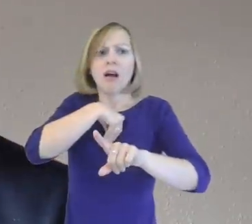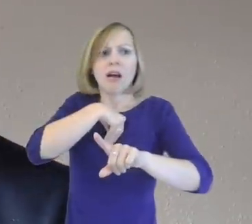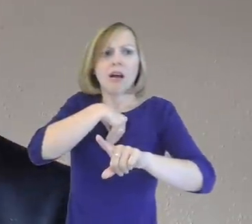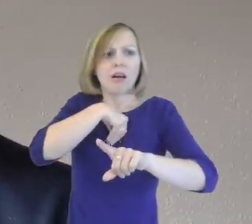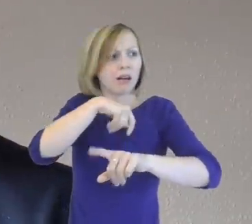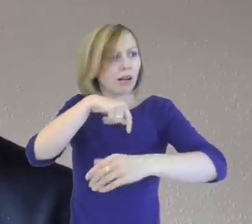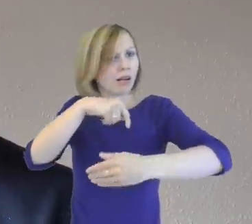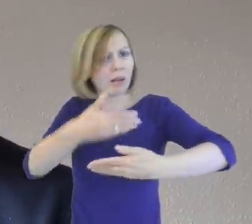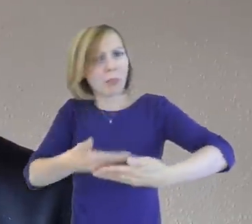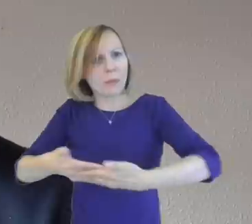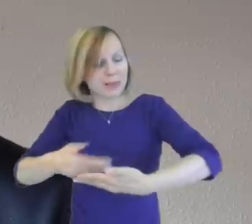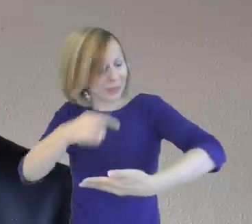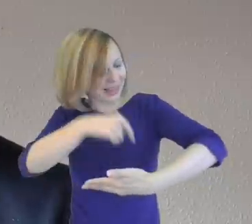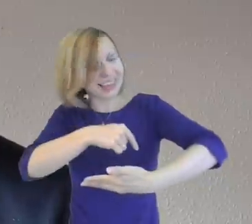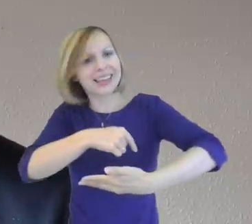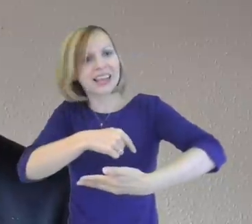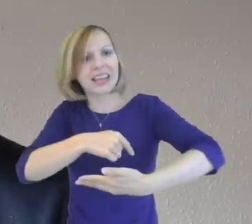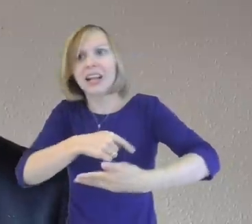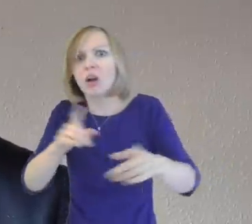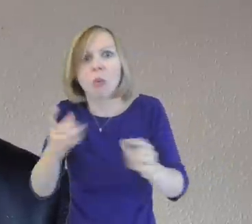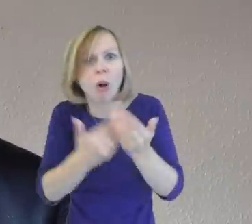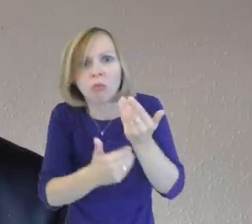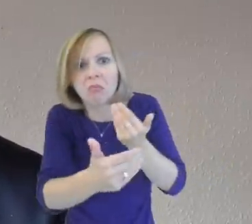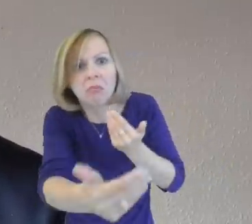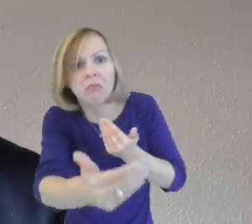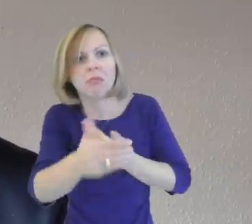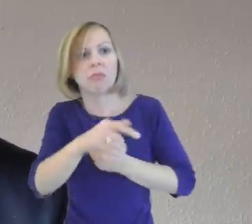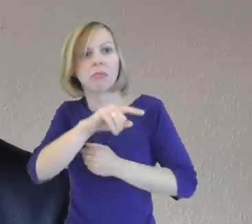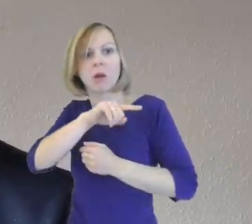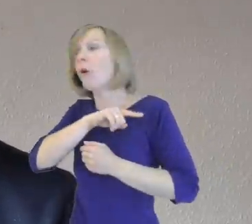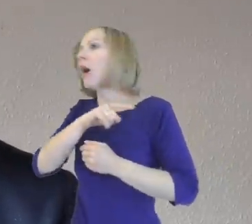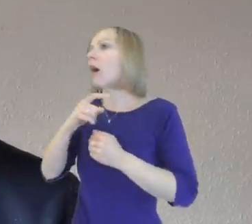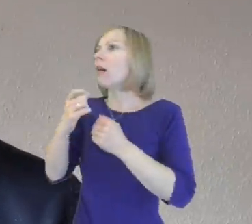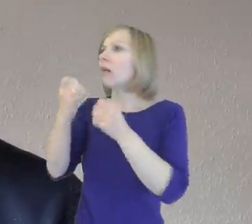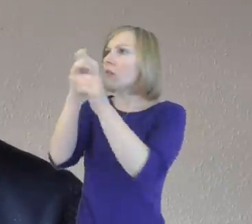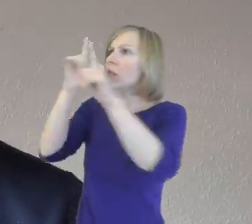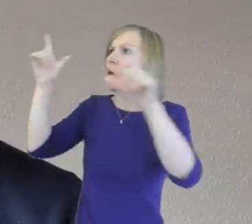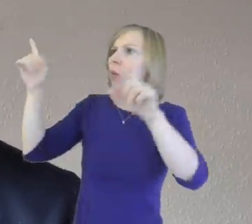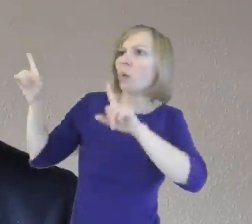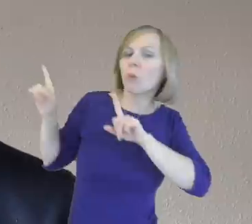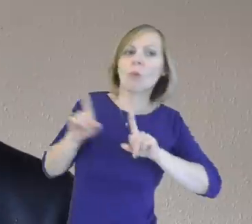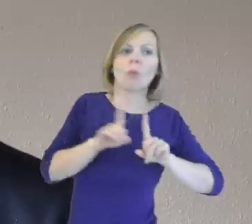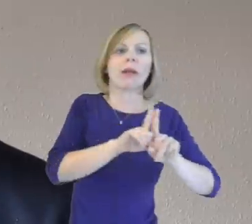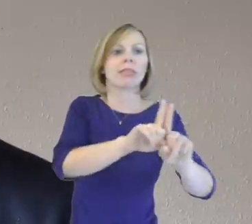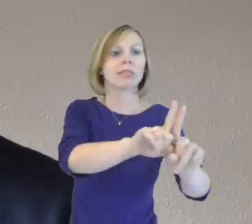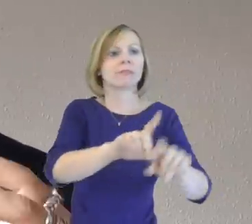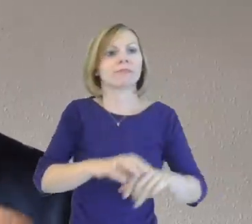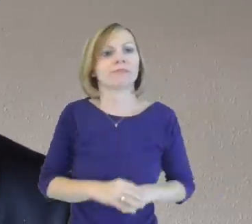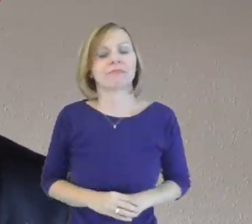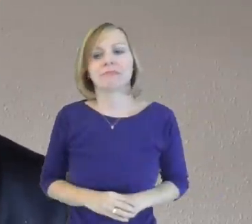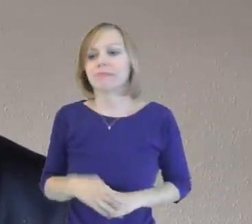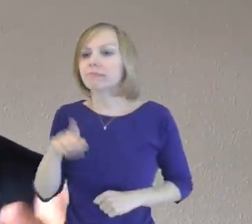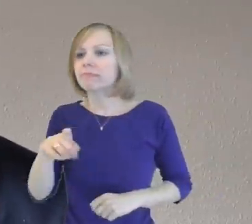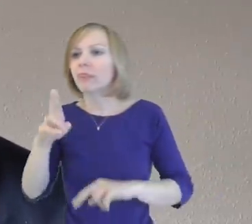manner of child shall this be?" And the hand of the Lord was with him. And